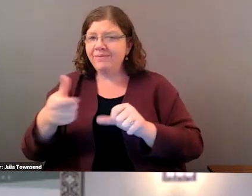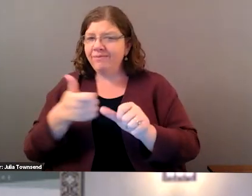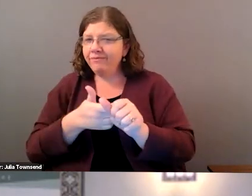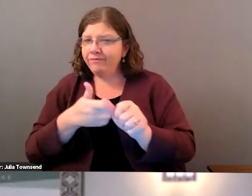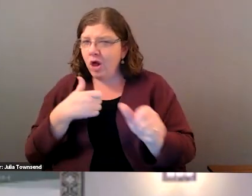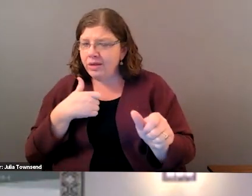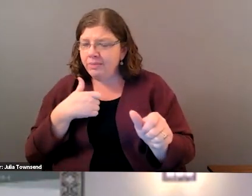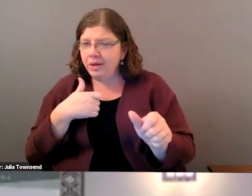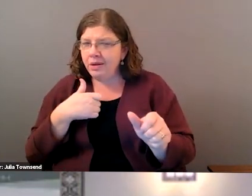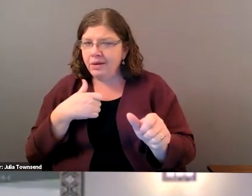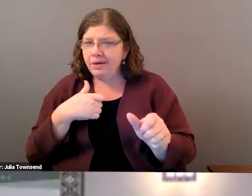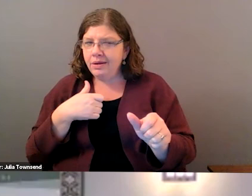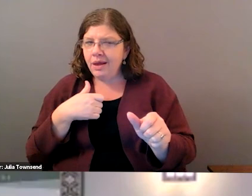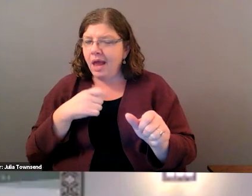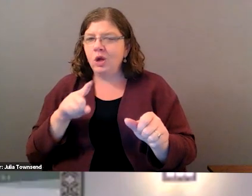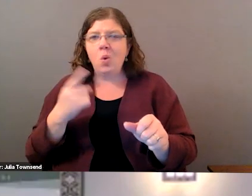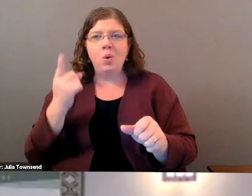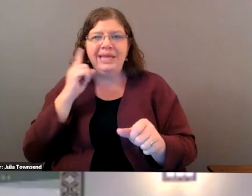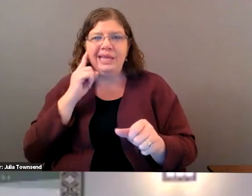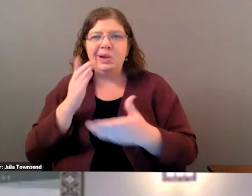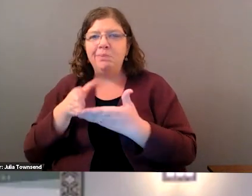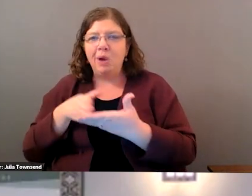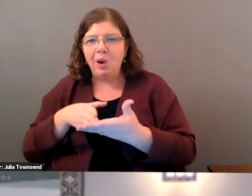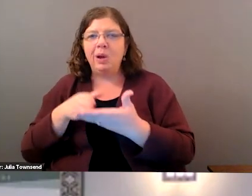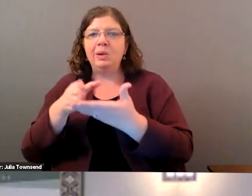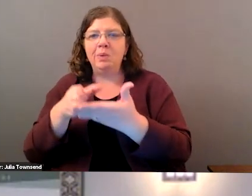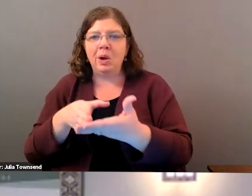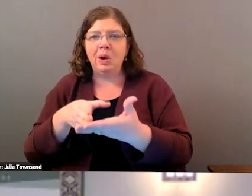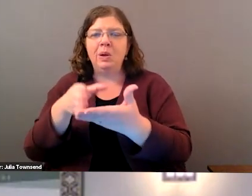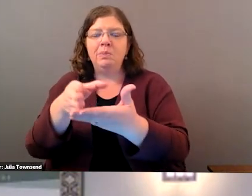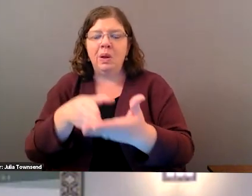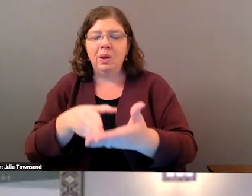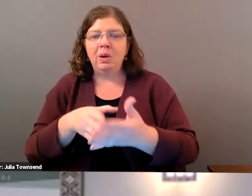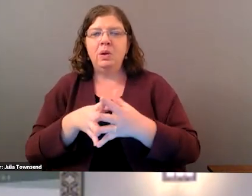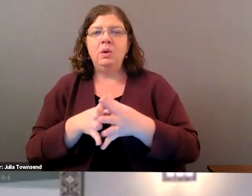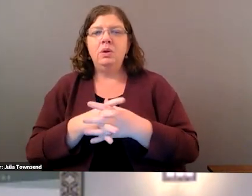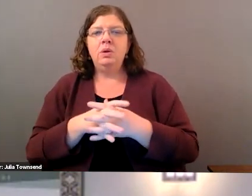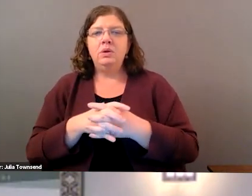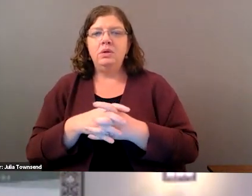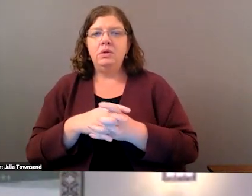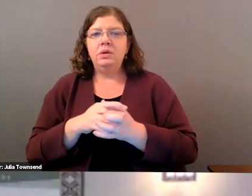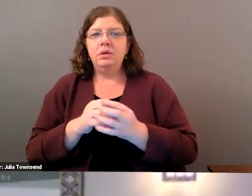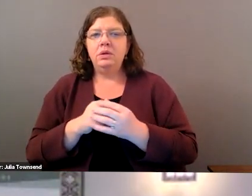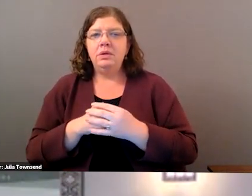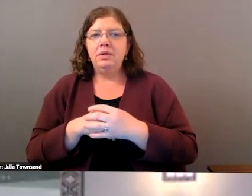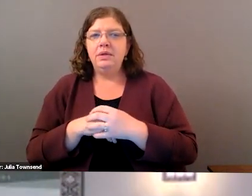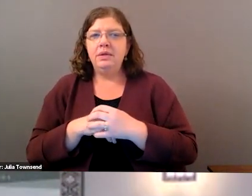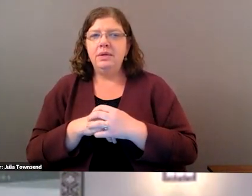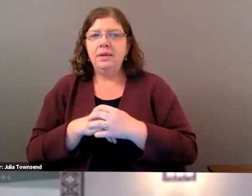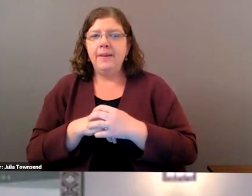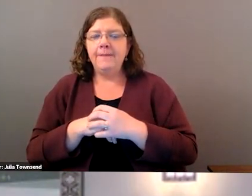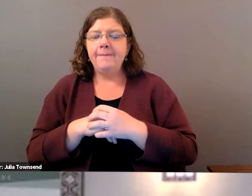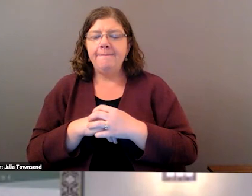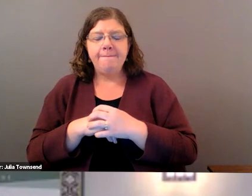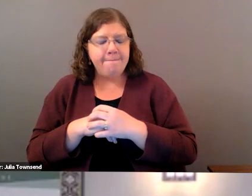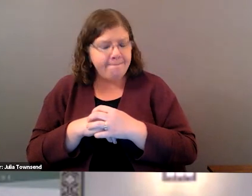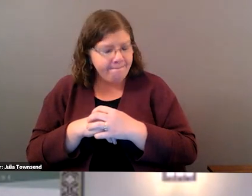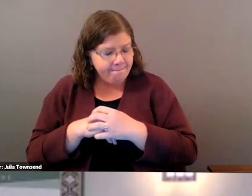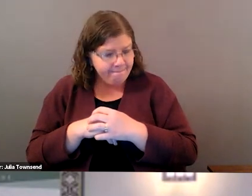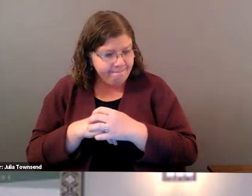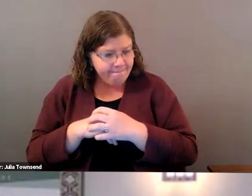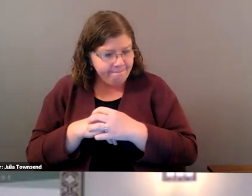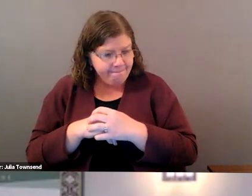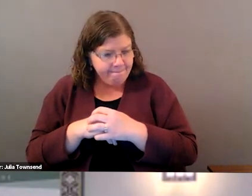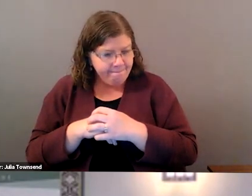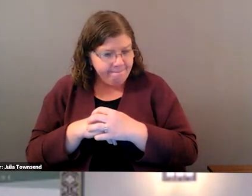and is in a to help him